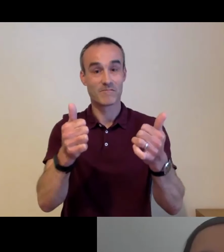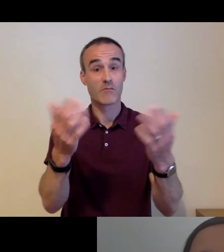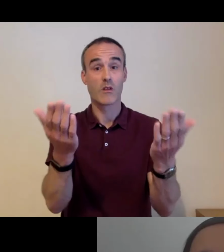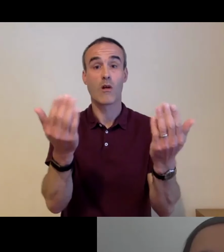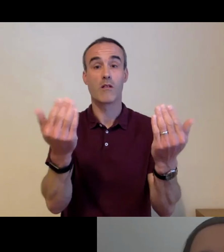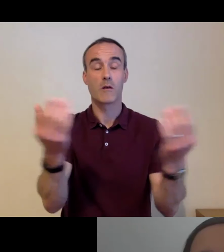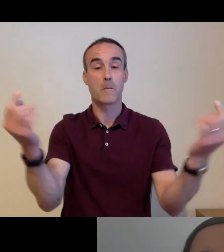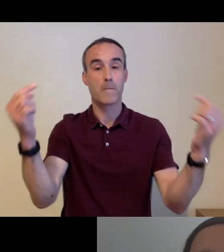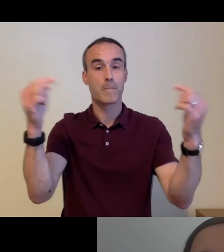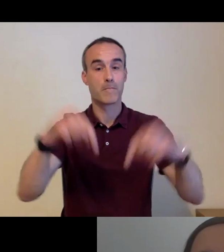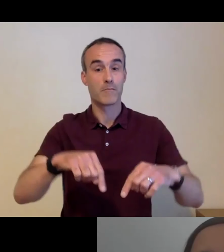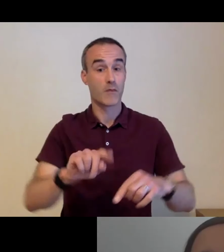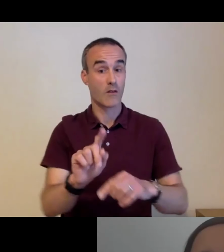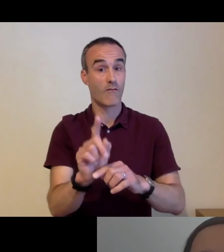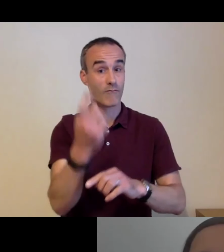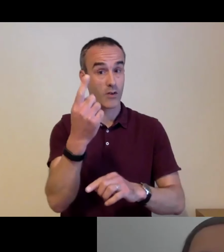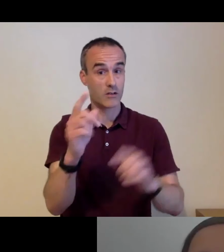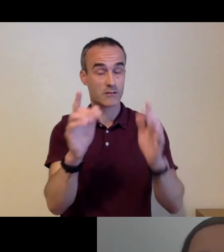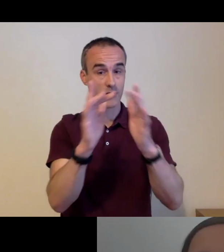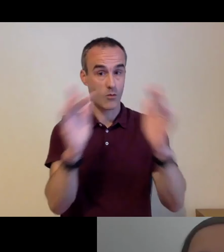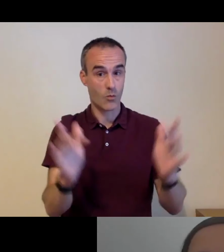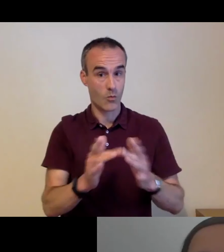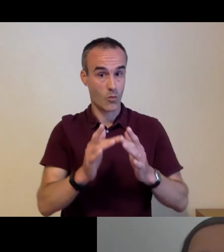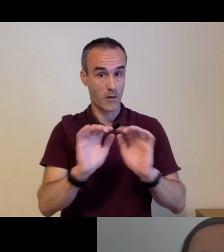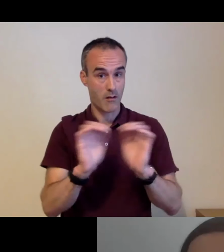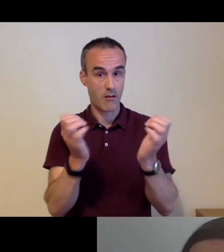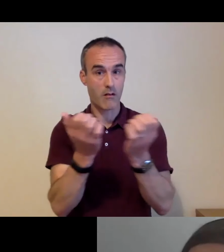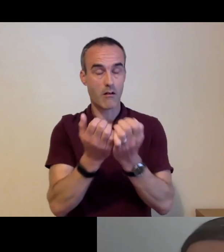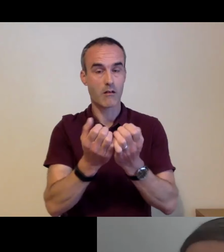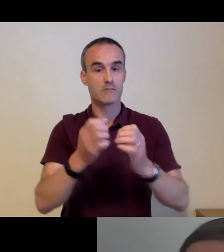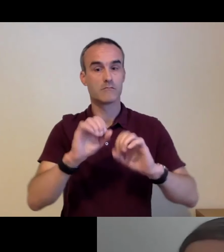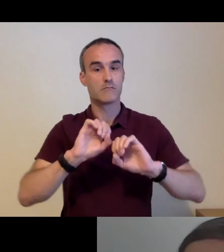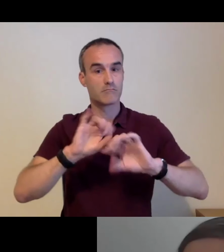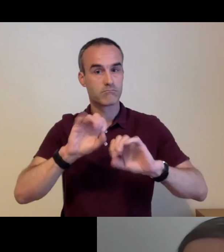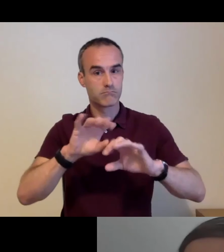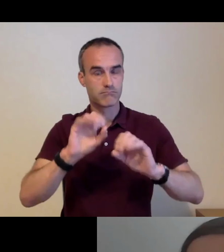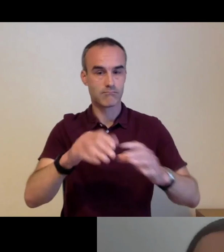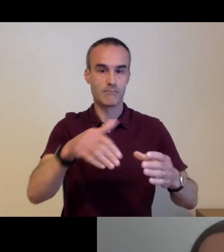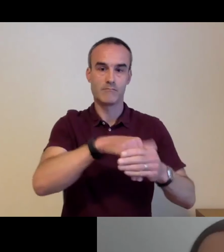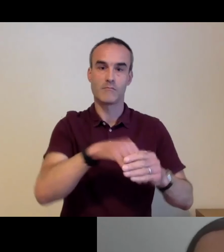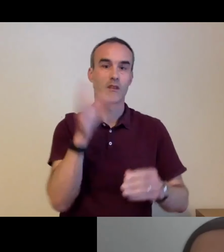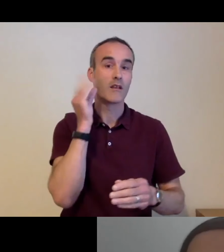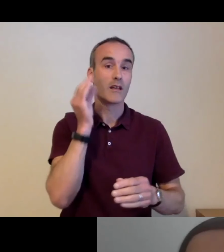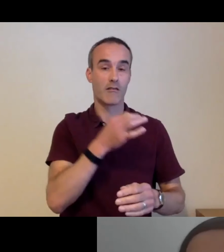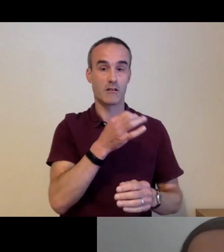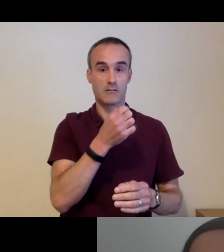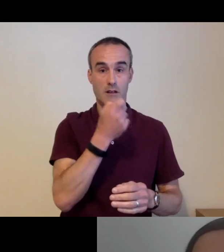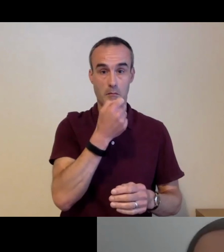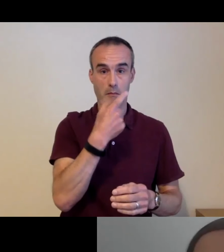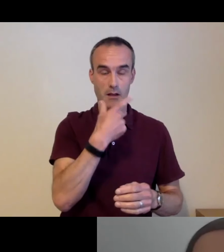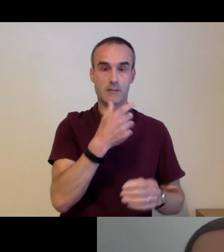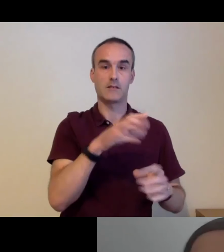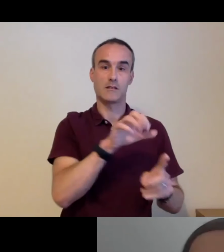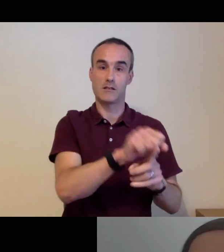Welcome to our very first webinar that we're delivering as part of the Hearing Medicines Discovery